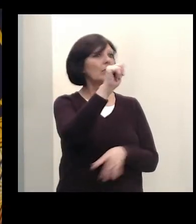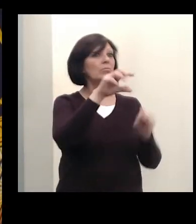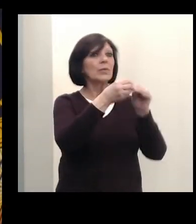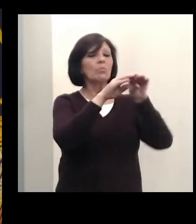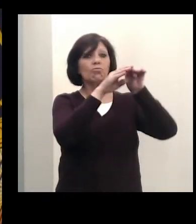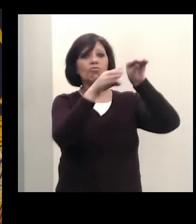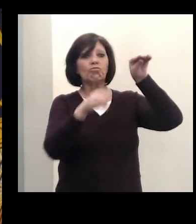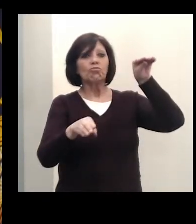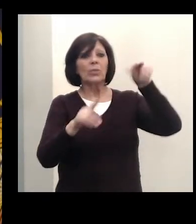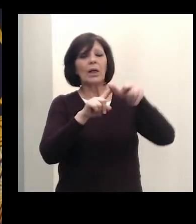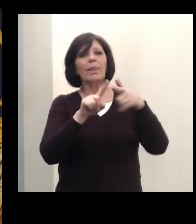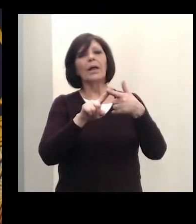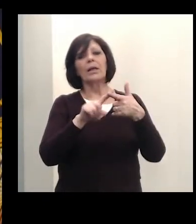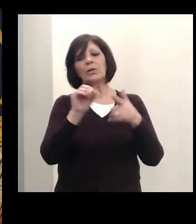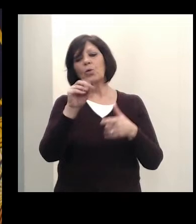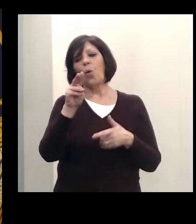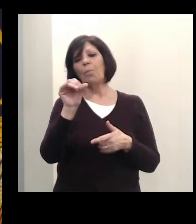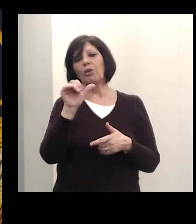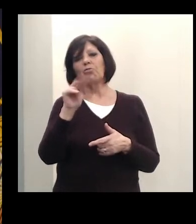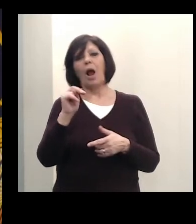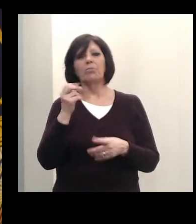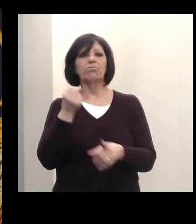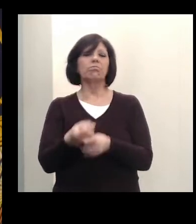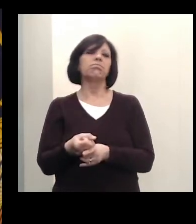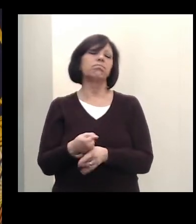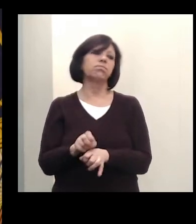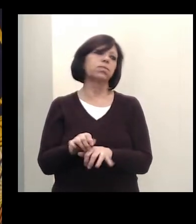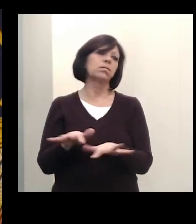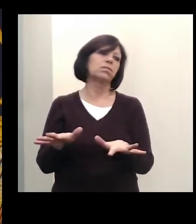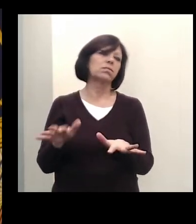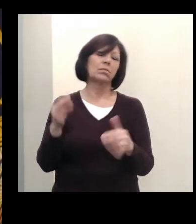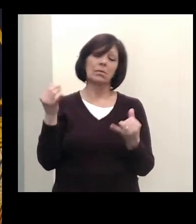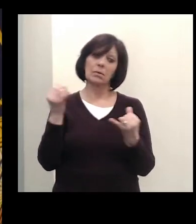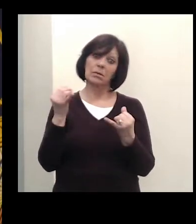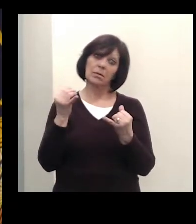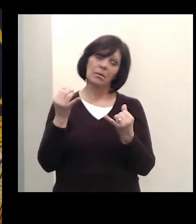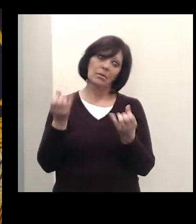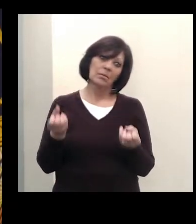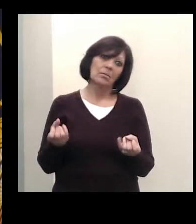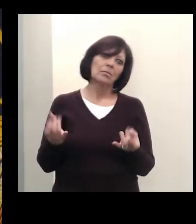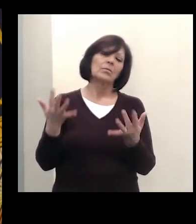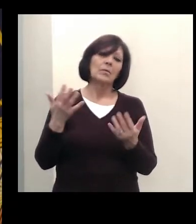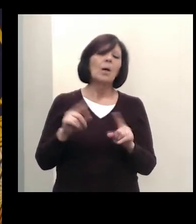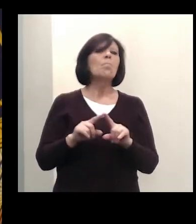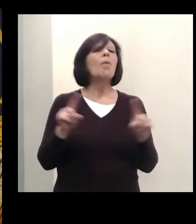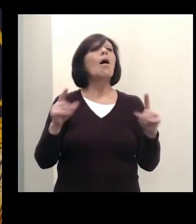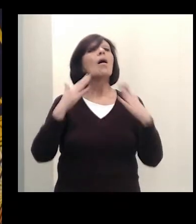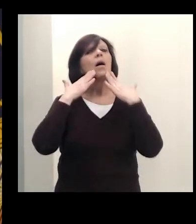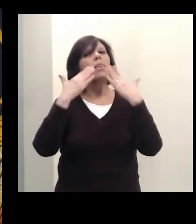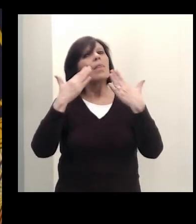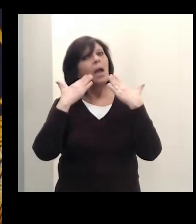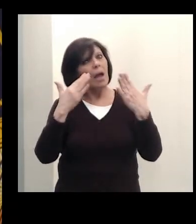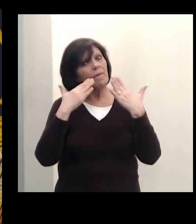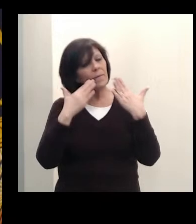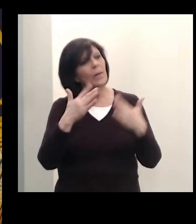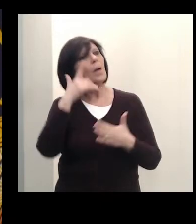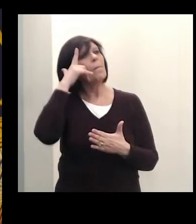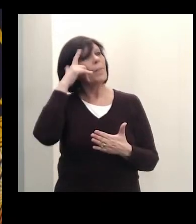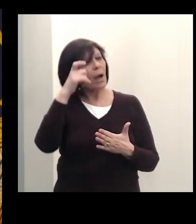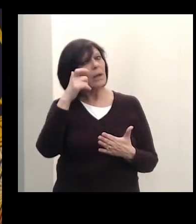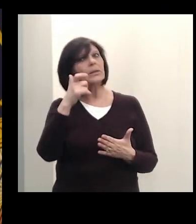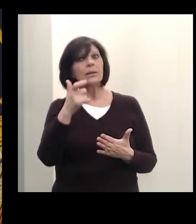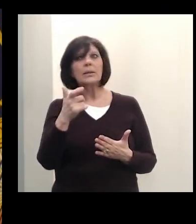hit. And we saw a ridiculous number of new cases. But thankfully, because of the percentage of people we